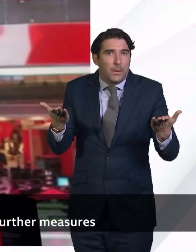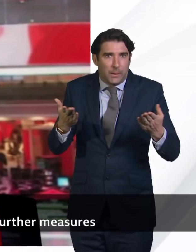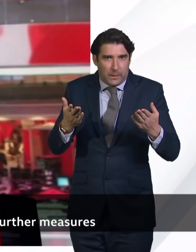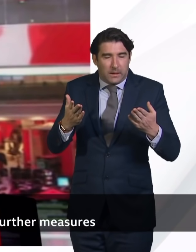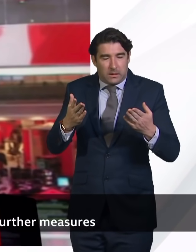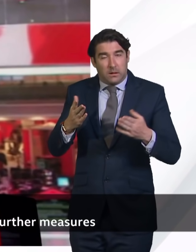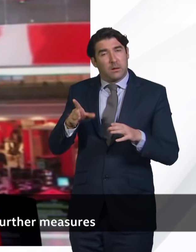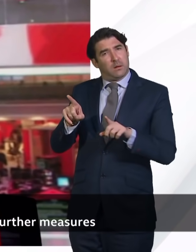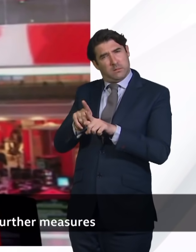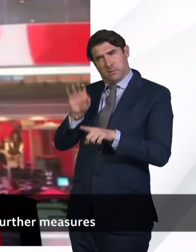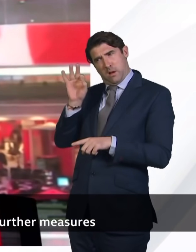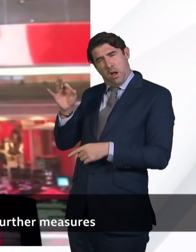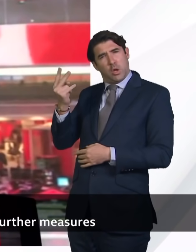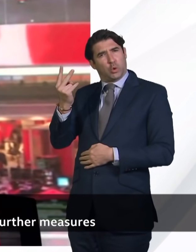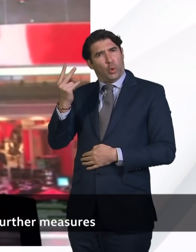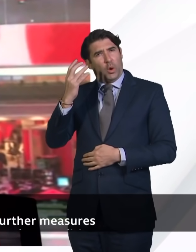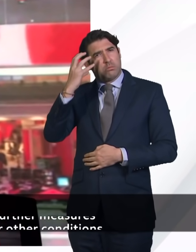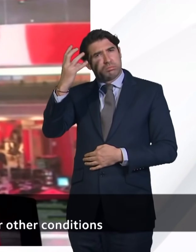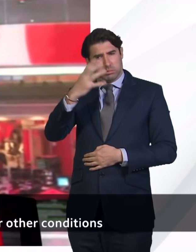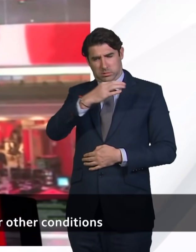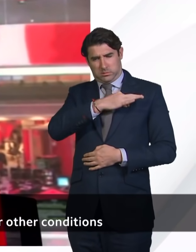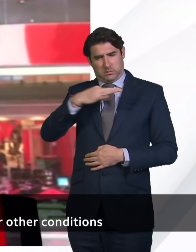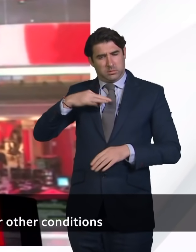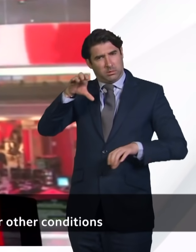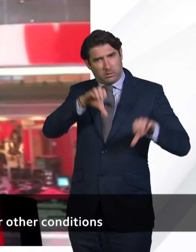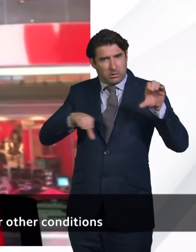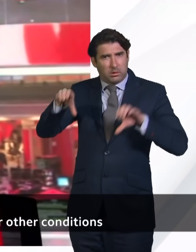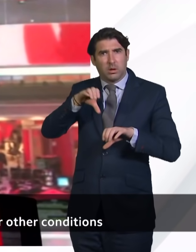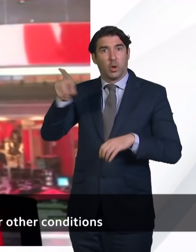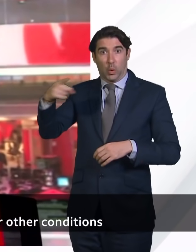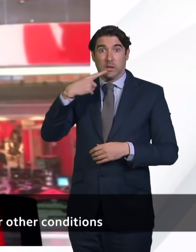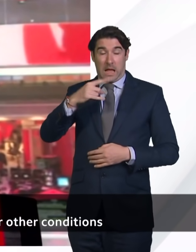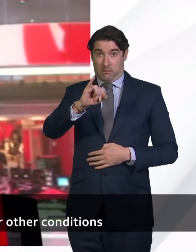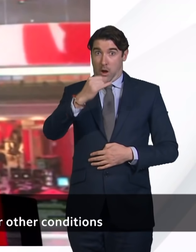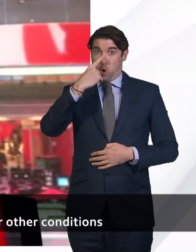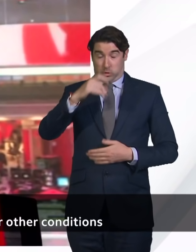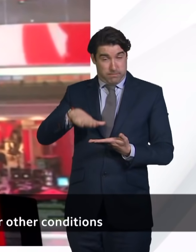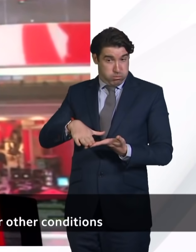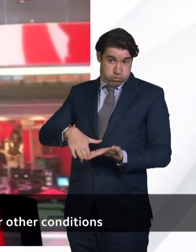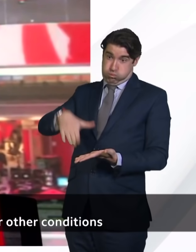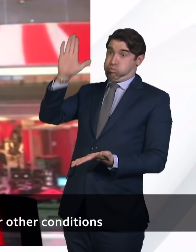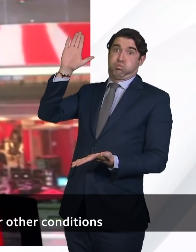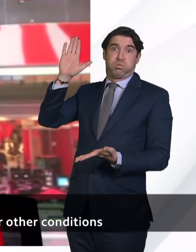as many as 50,000 cases a day. Now, the way you did that caused some controversy. With 7 days